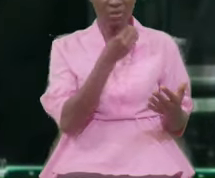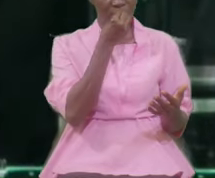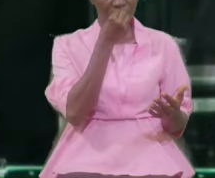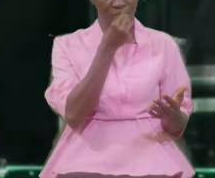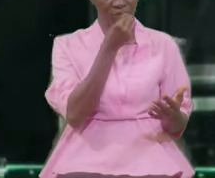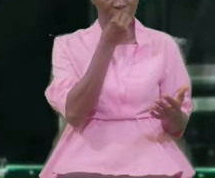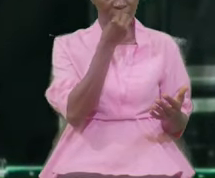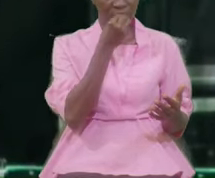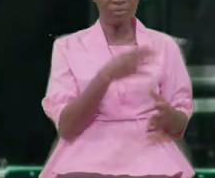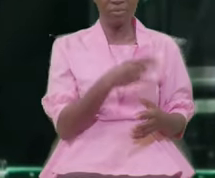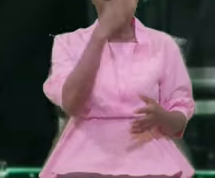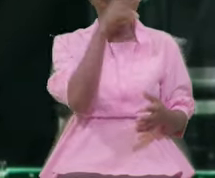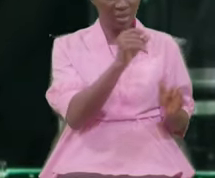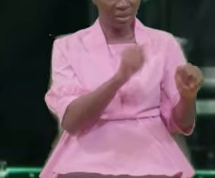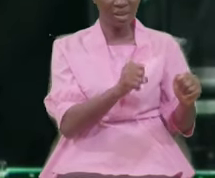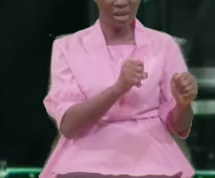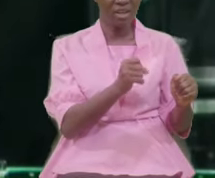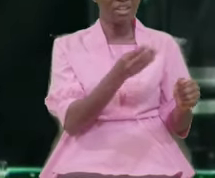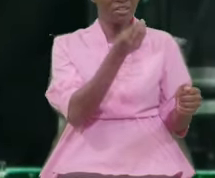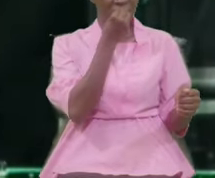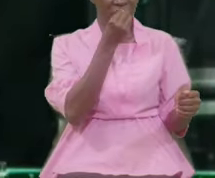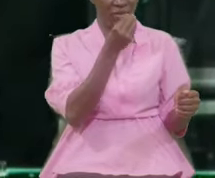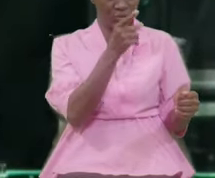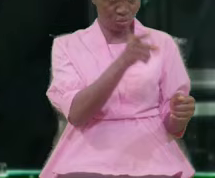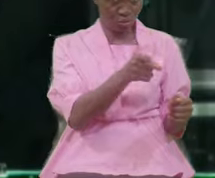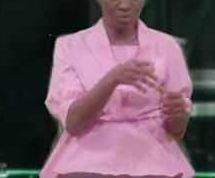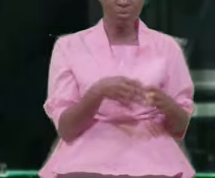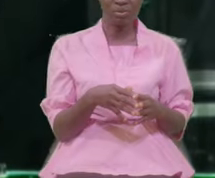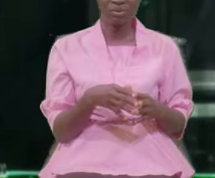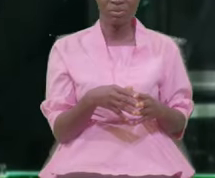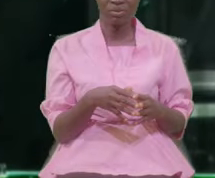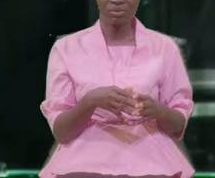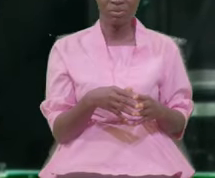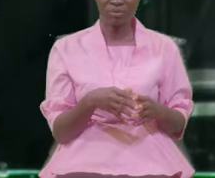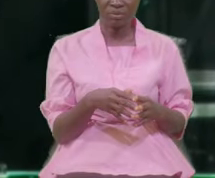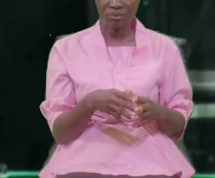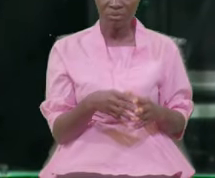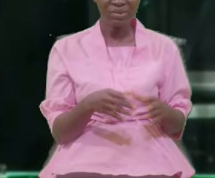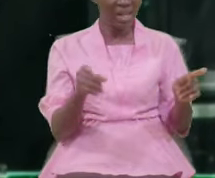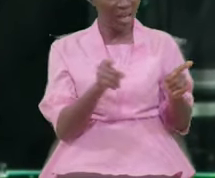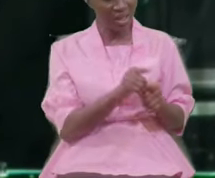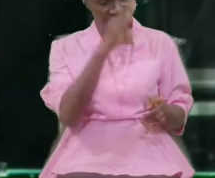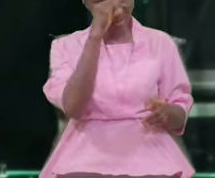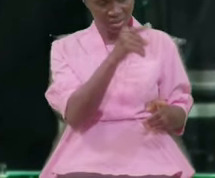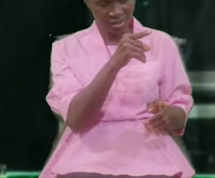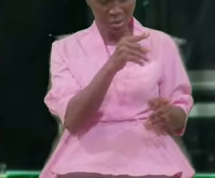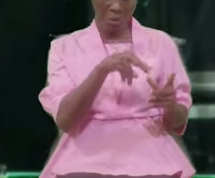He can feed you can or can He